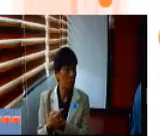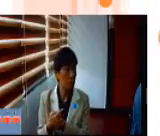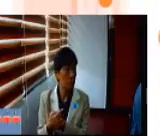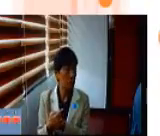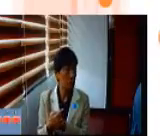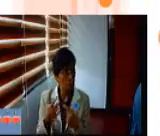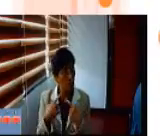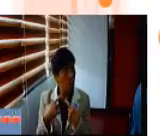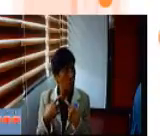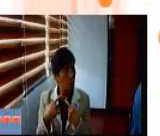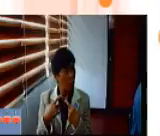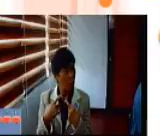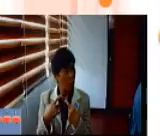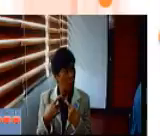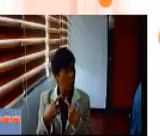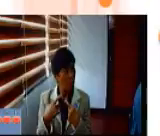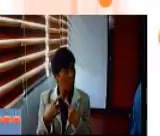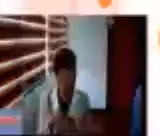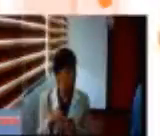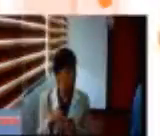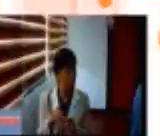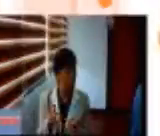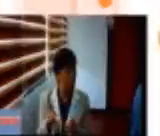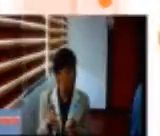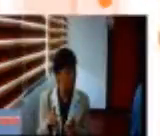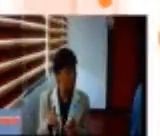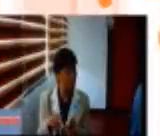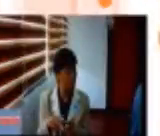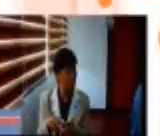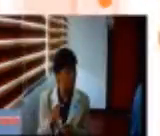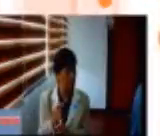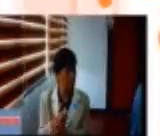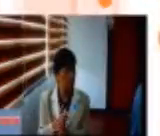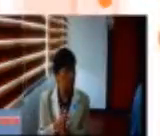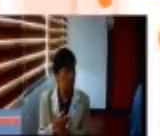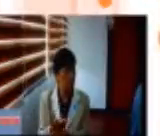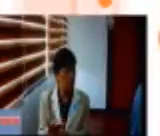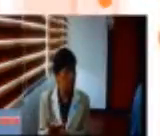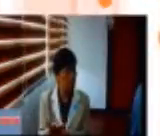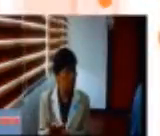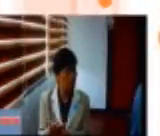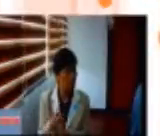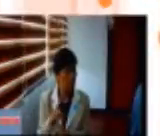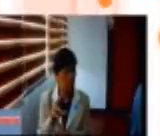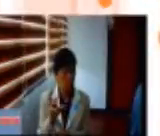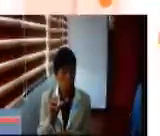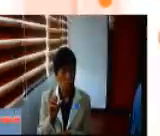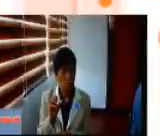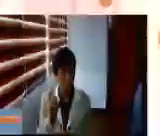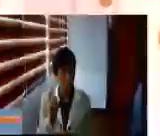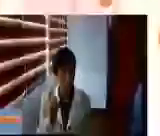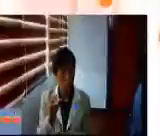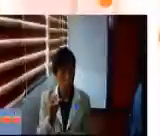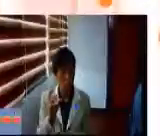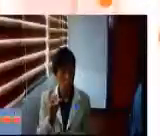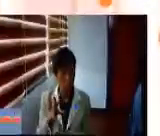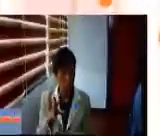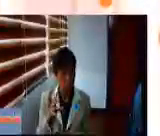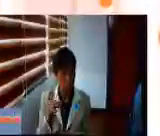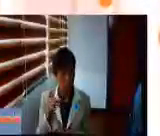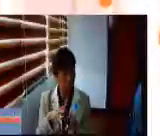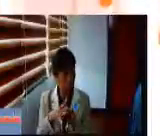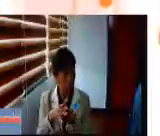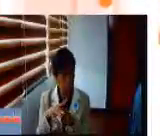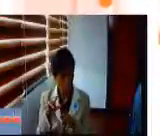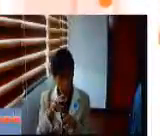mga kababayan na ang livelihood nila is on that. And in 2015, we started monitoring that. We saw that